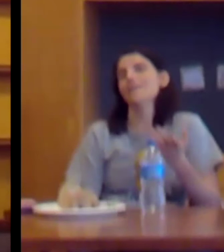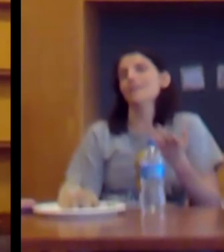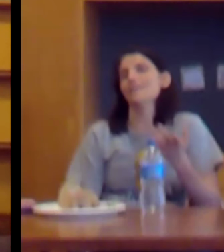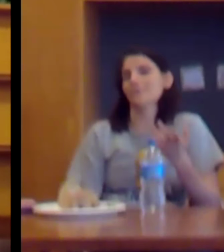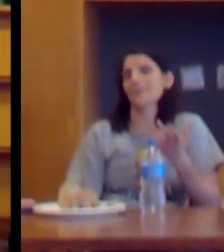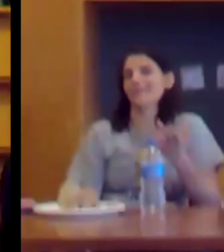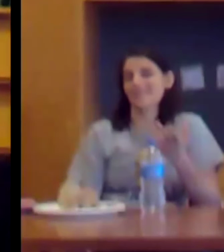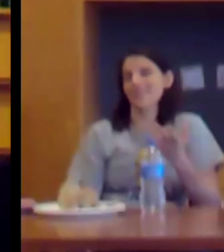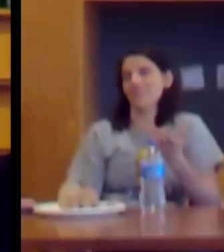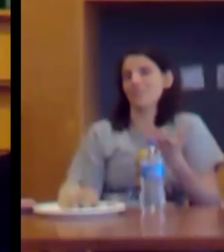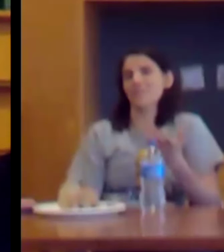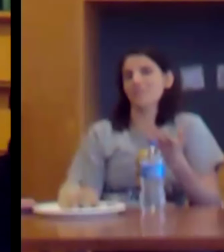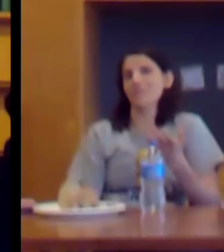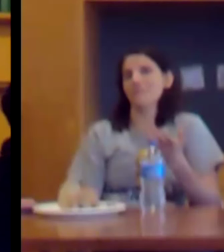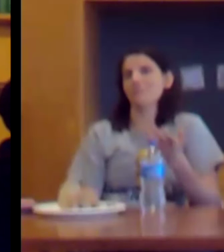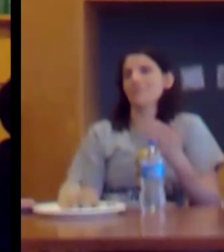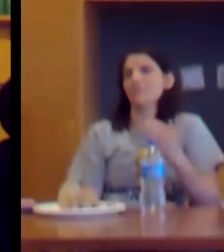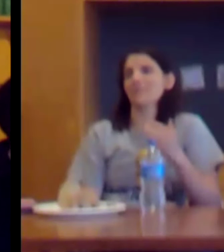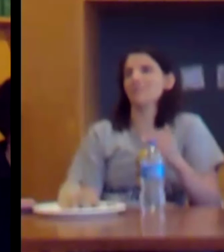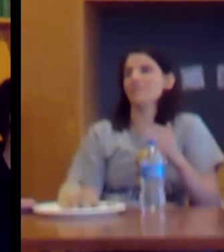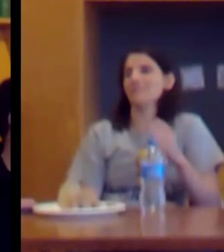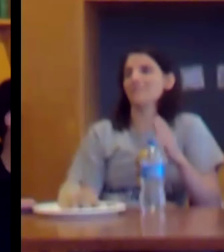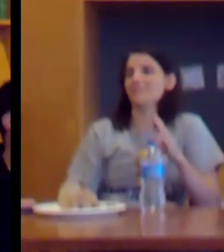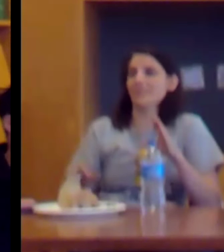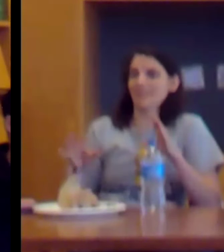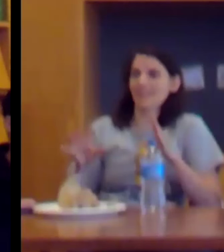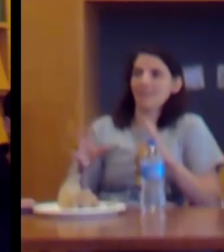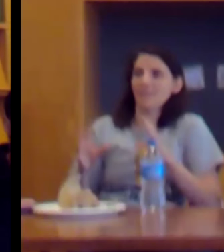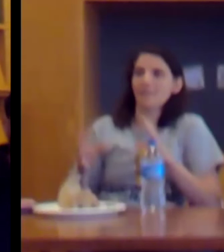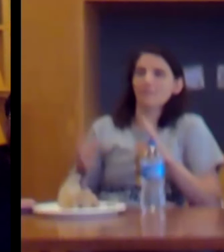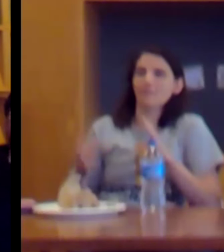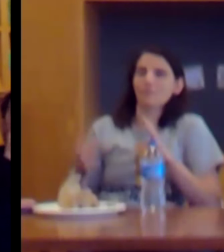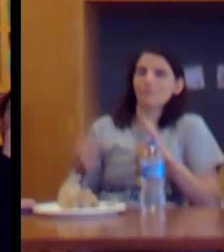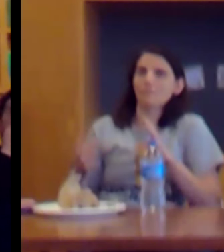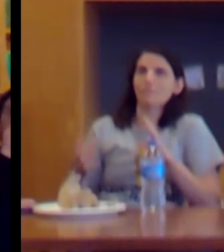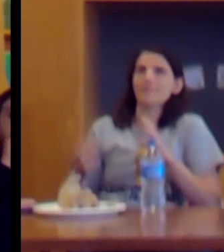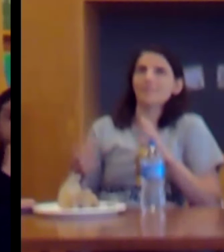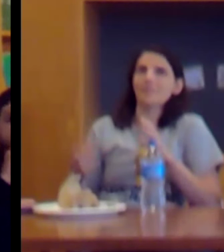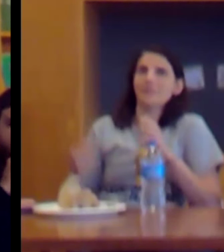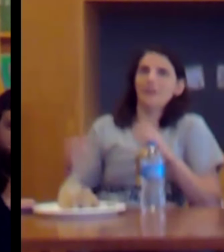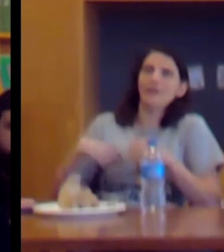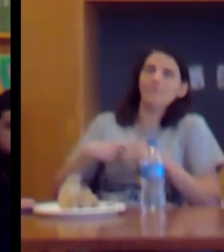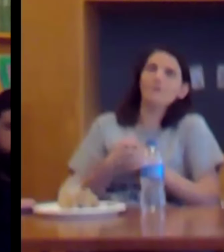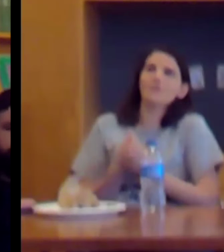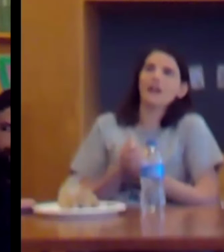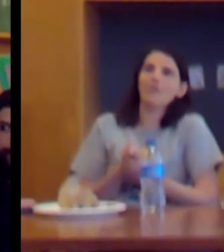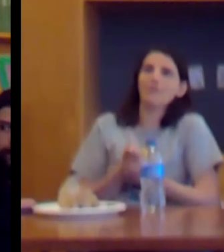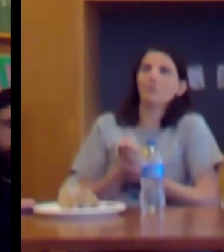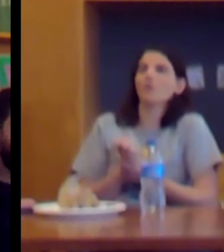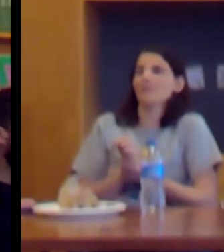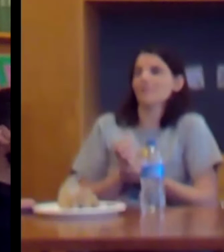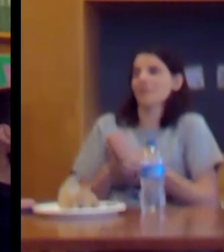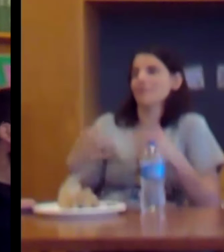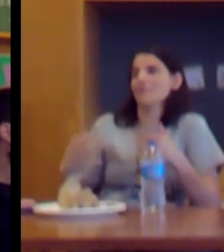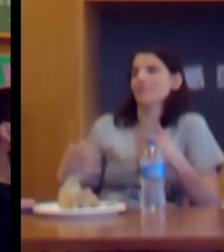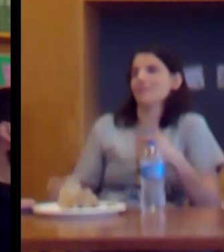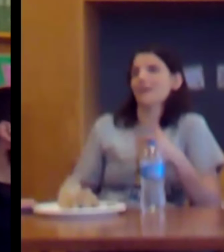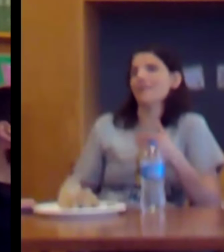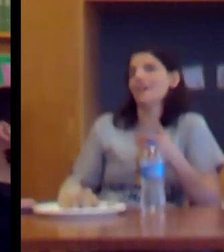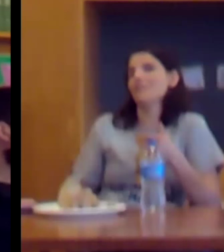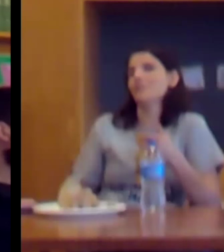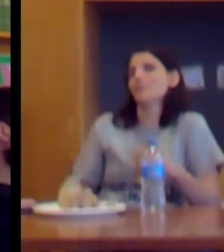like, I get it for like things that are easy, a little bit easier, like statistic, like kind of like. Basically to measure how the quality of your